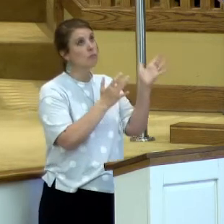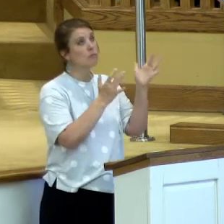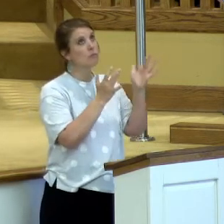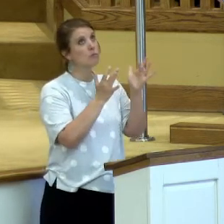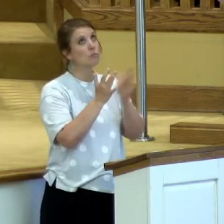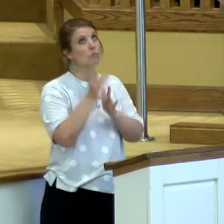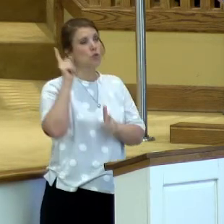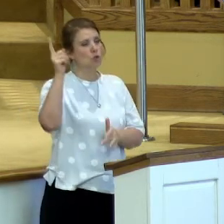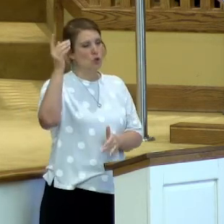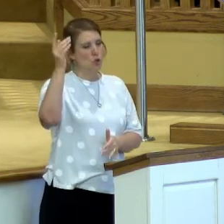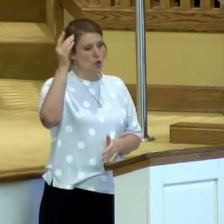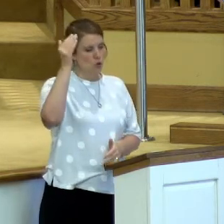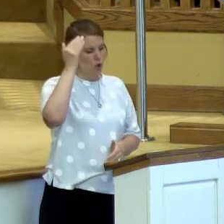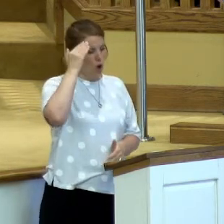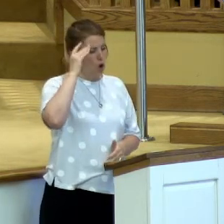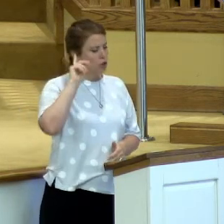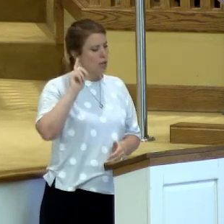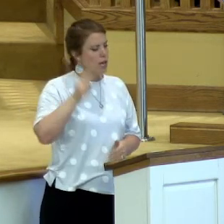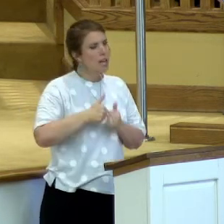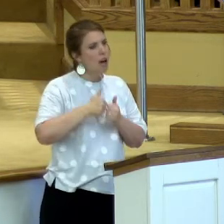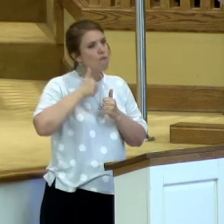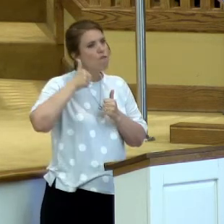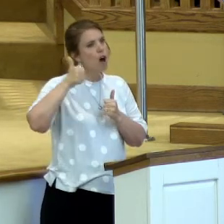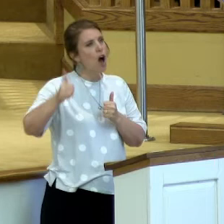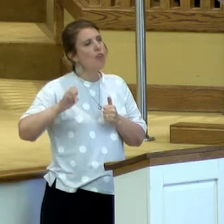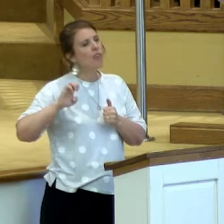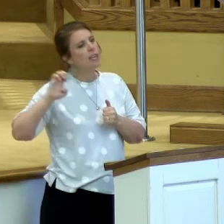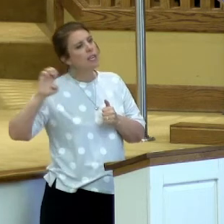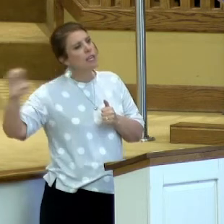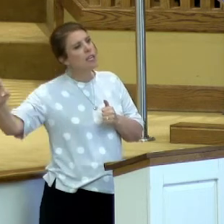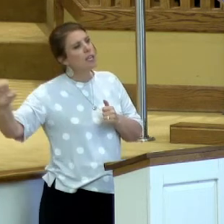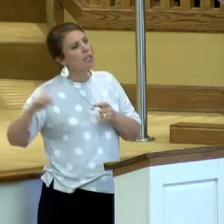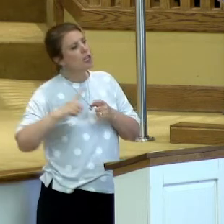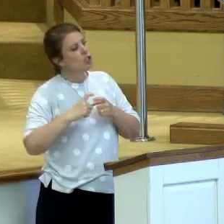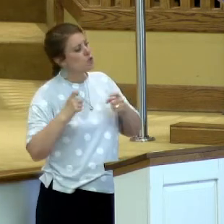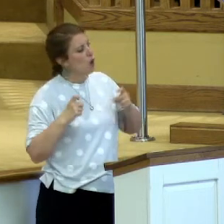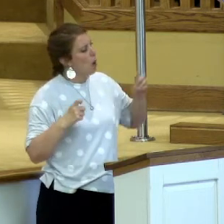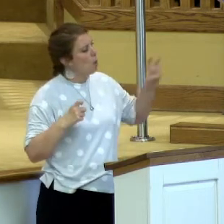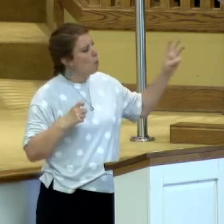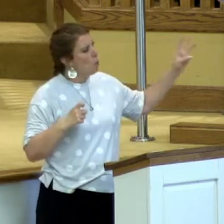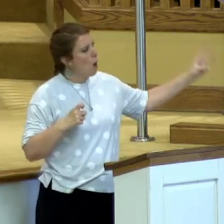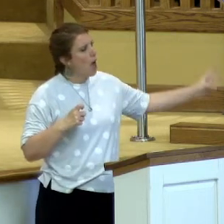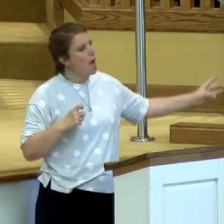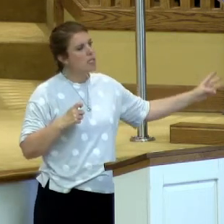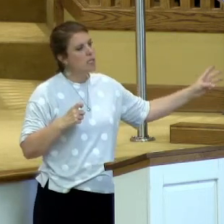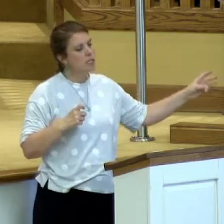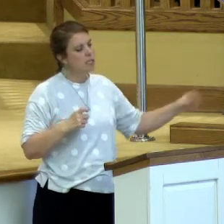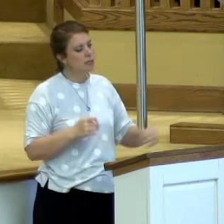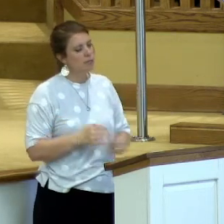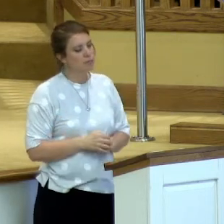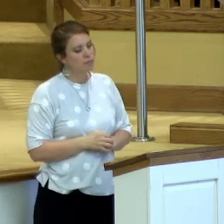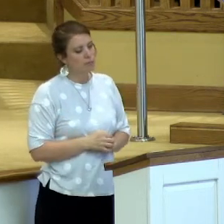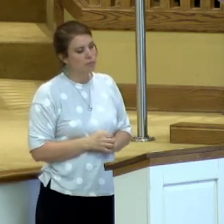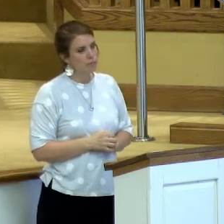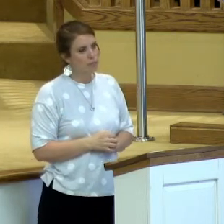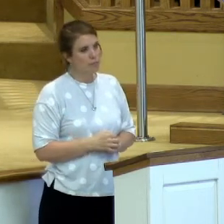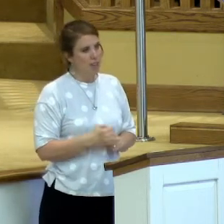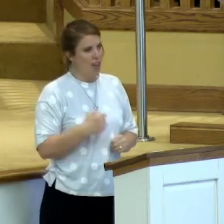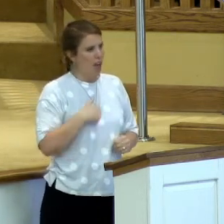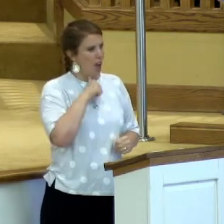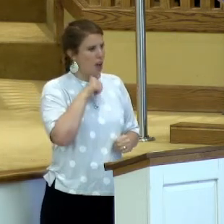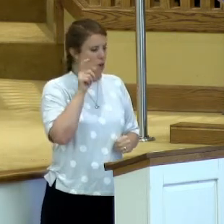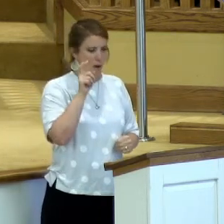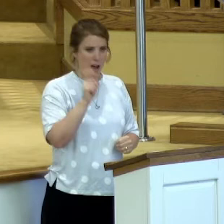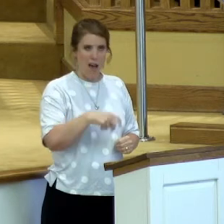Jesus, you know just how far the east is from the west. And I